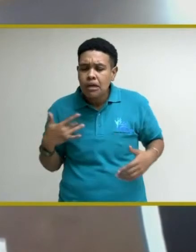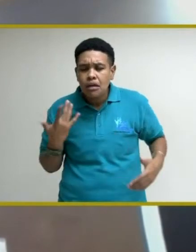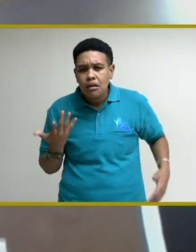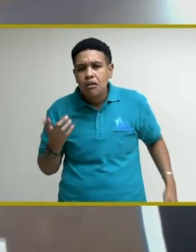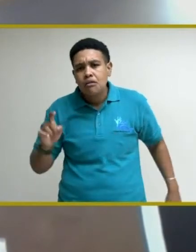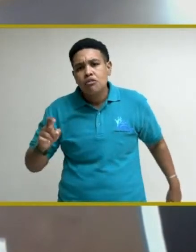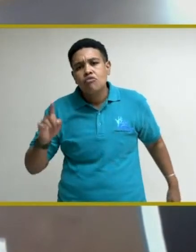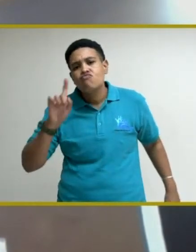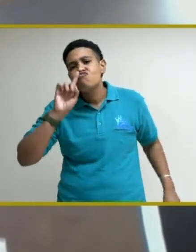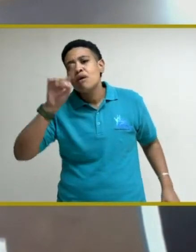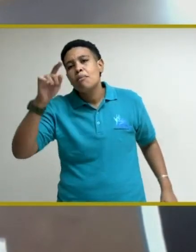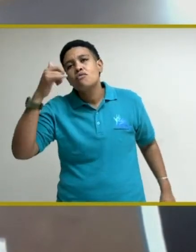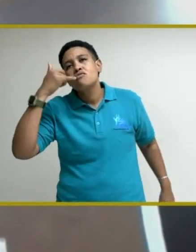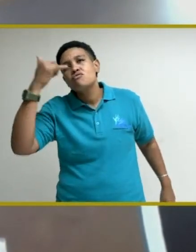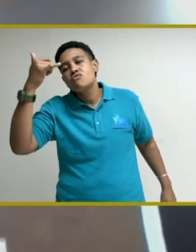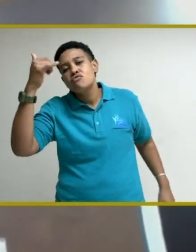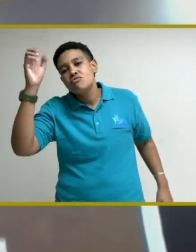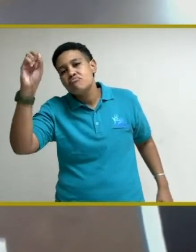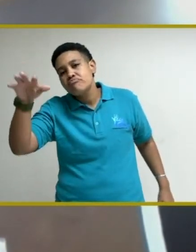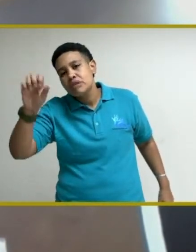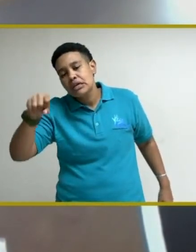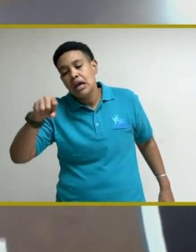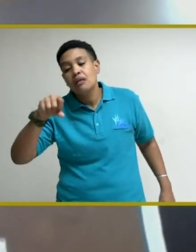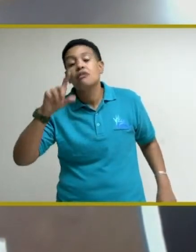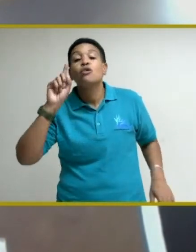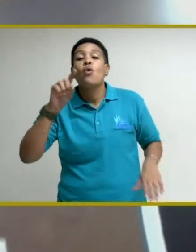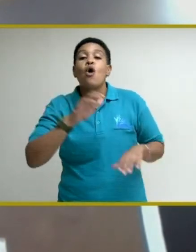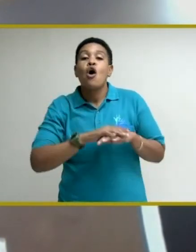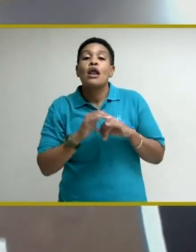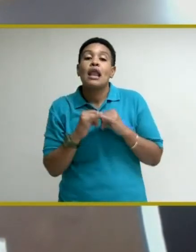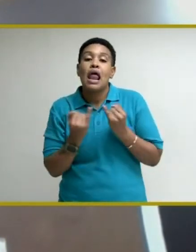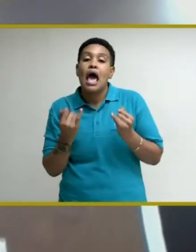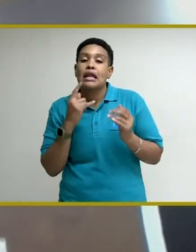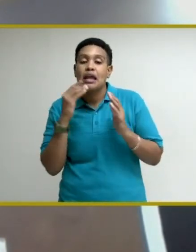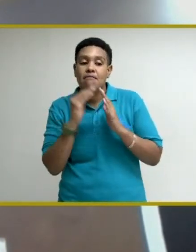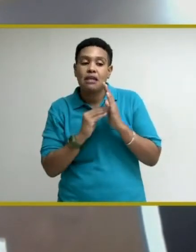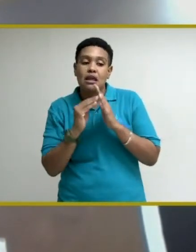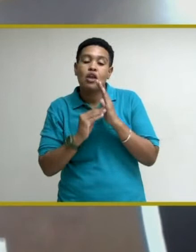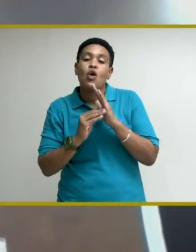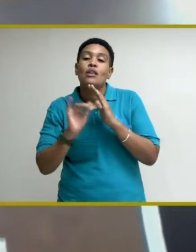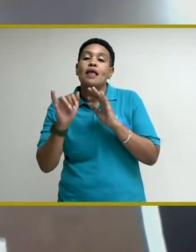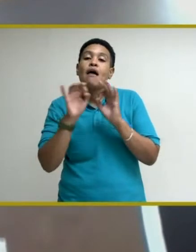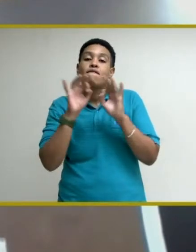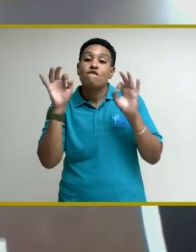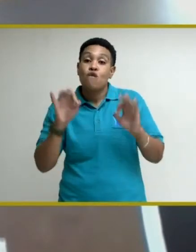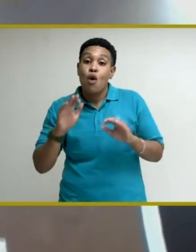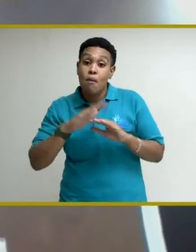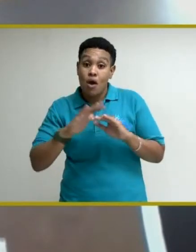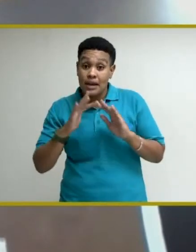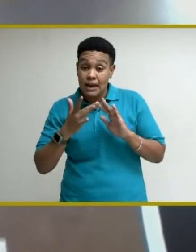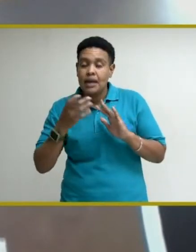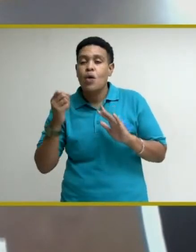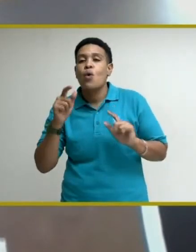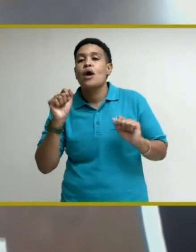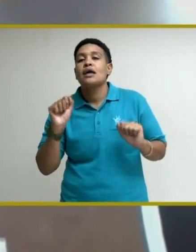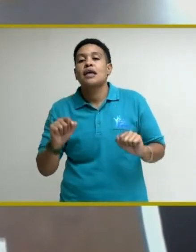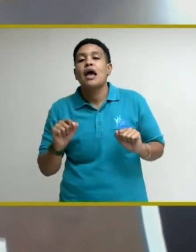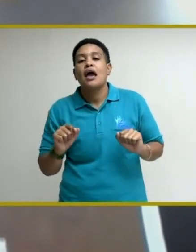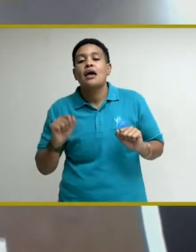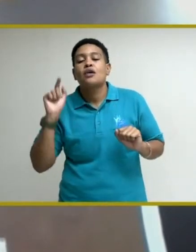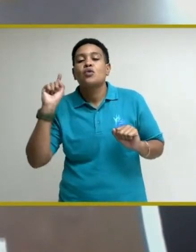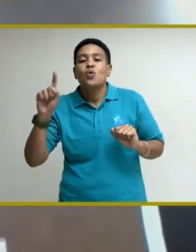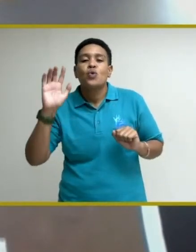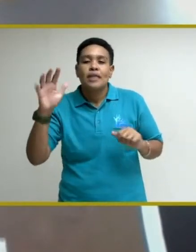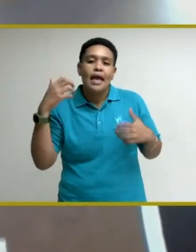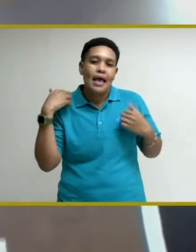they must report. They can report by going online and filling out that form, or they can go to